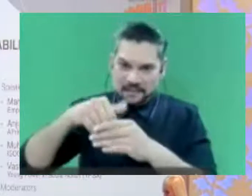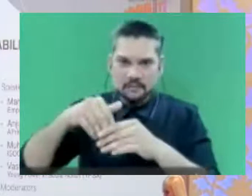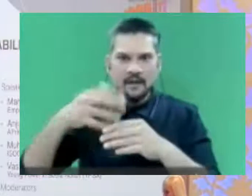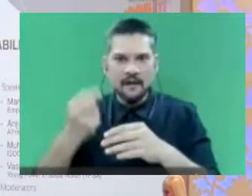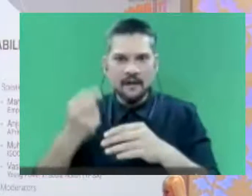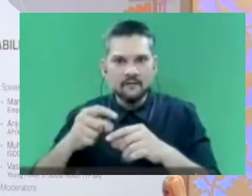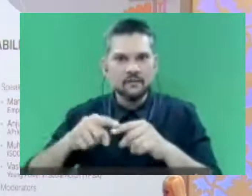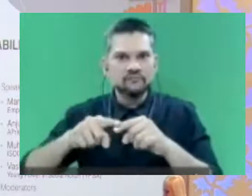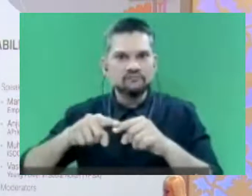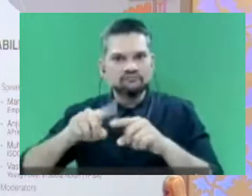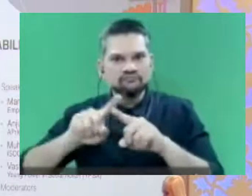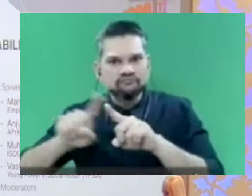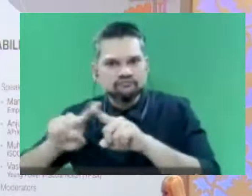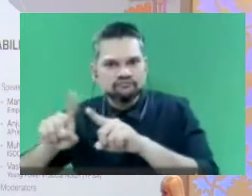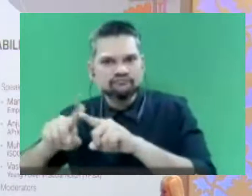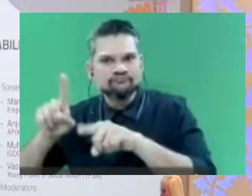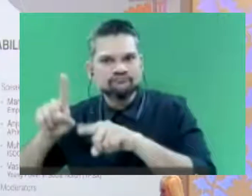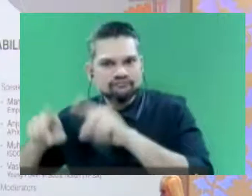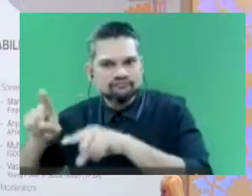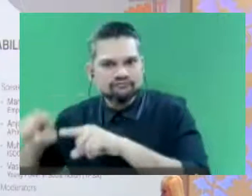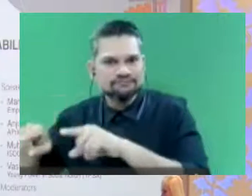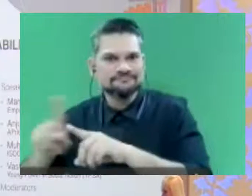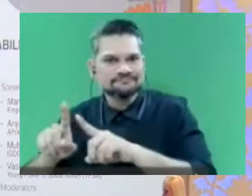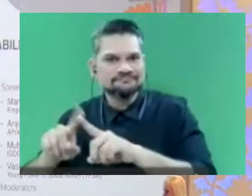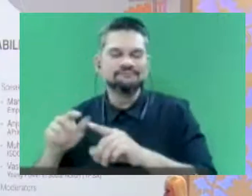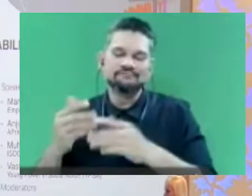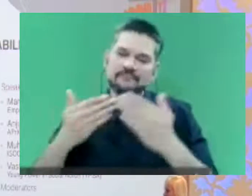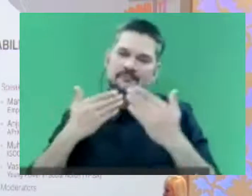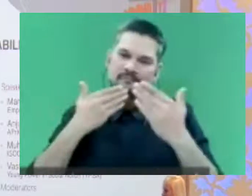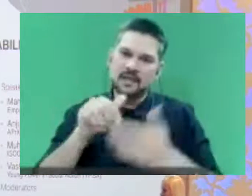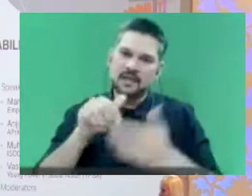at the center. So thank you, Anju, and please, over to you.